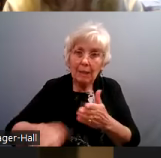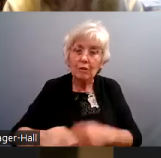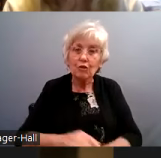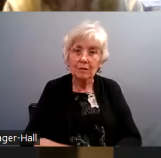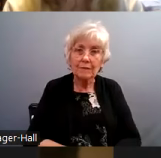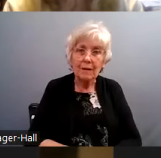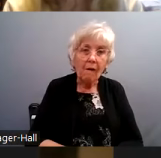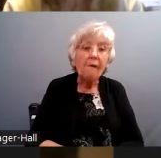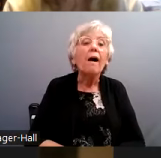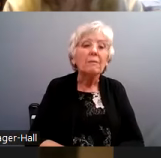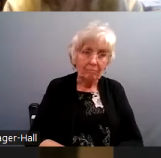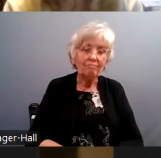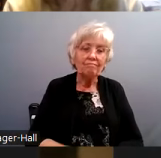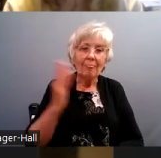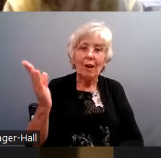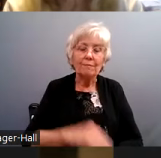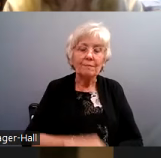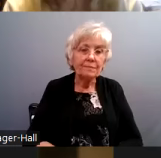that. Oh, there it goes.